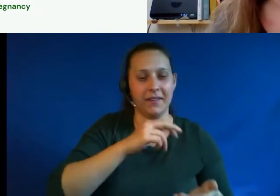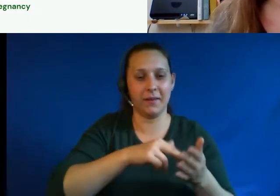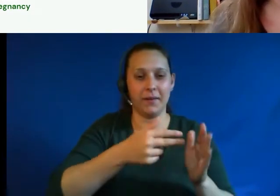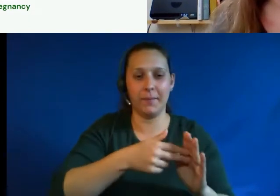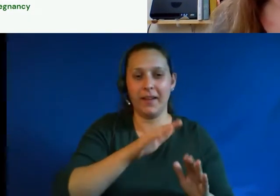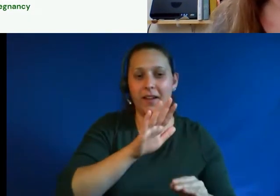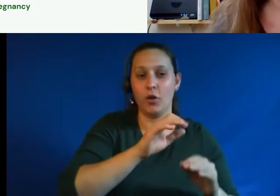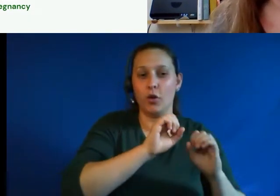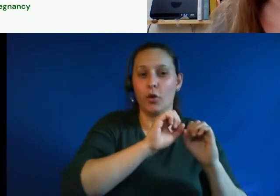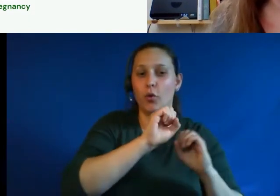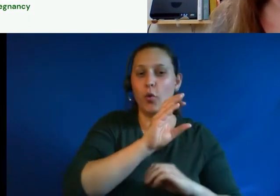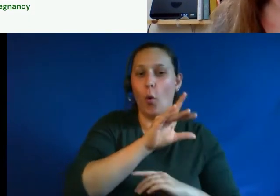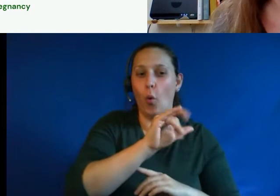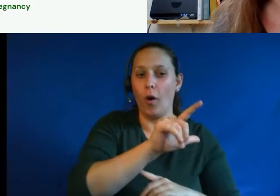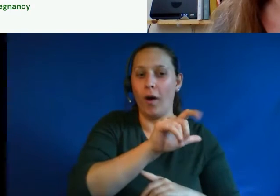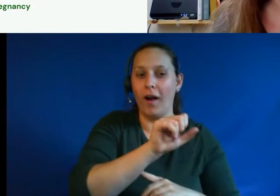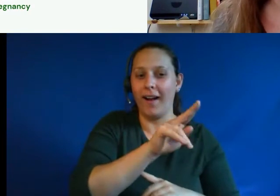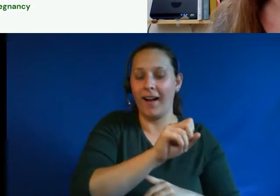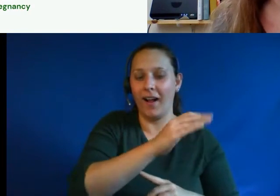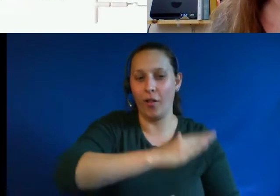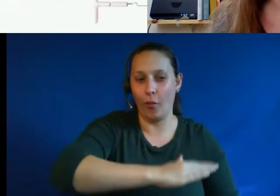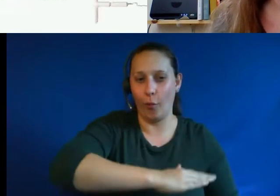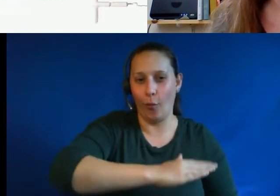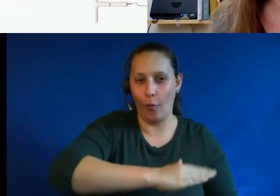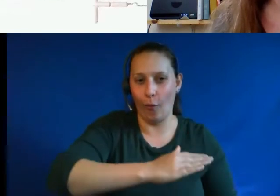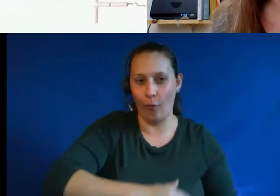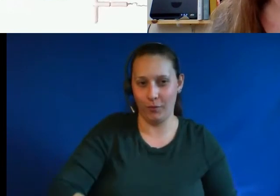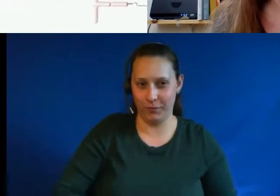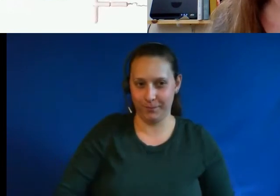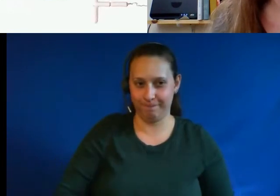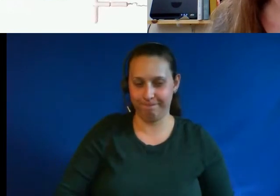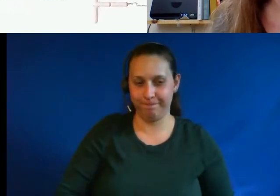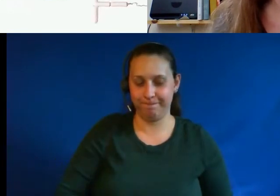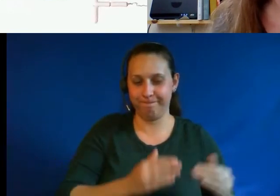further increases stigma around menstruation. Next slide, please.